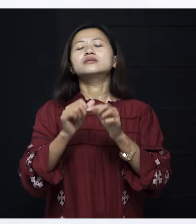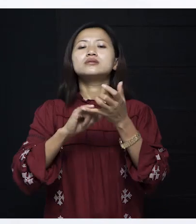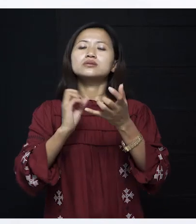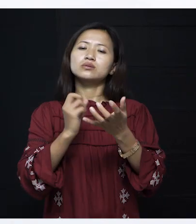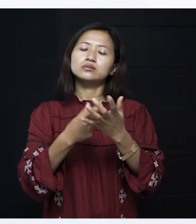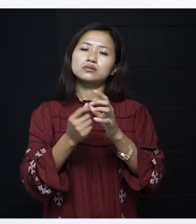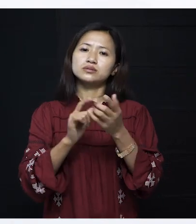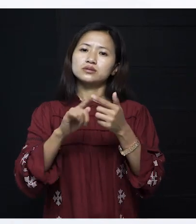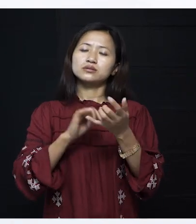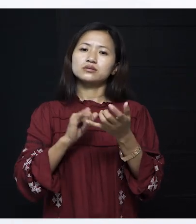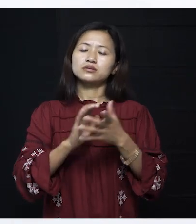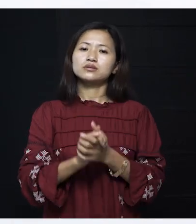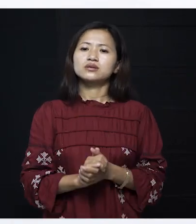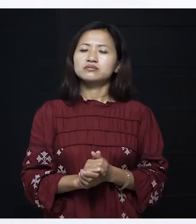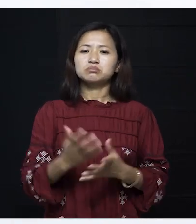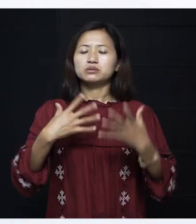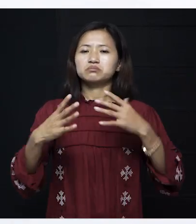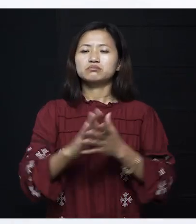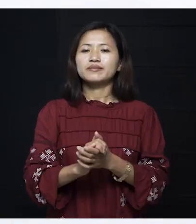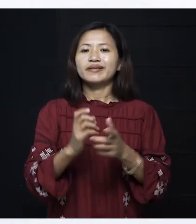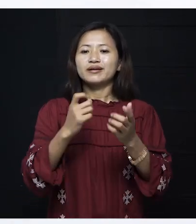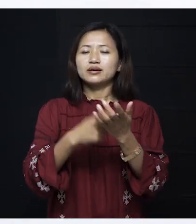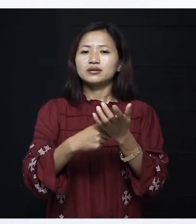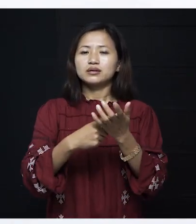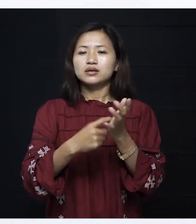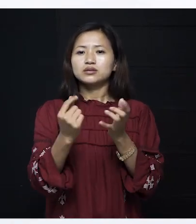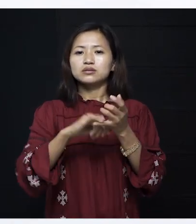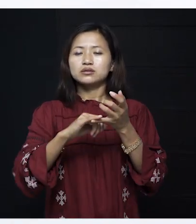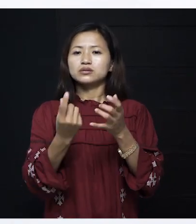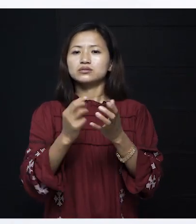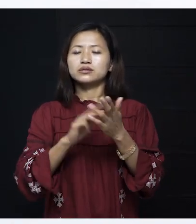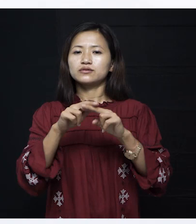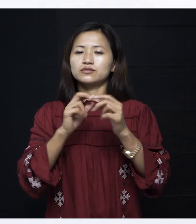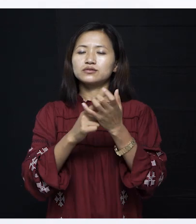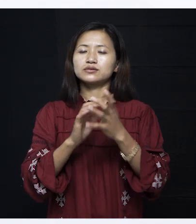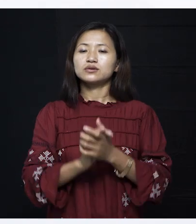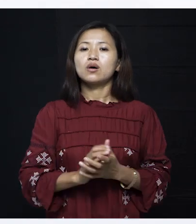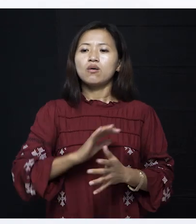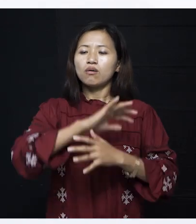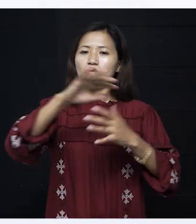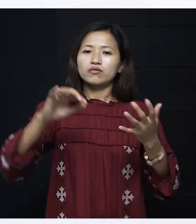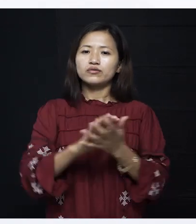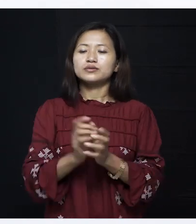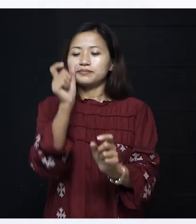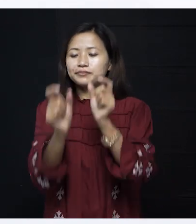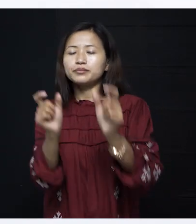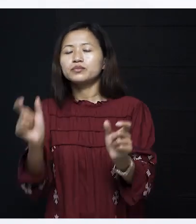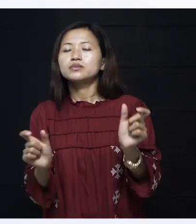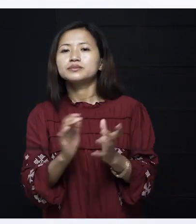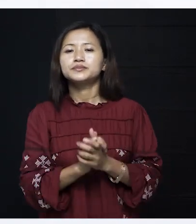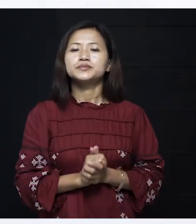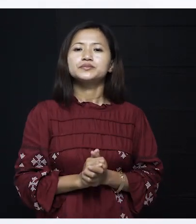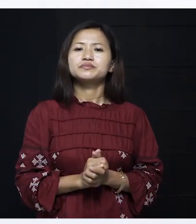found there is not sufficient for them. So that situation is called as overpopulation, okay?